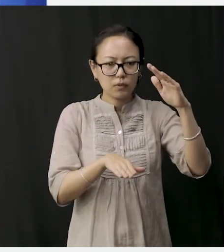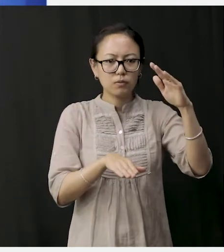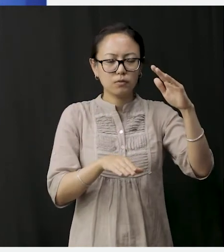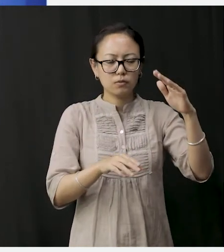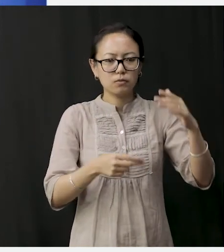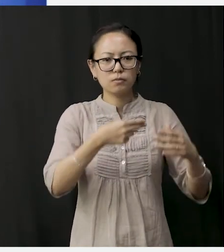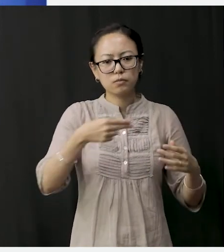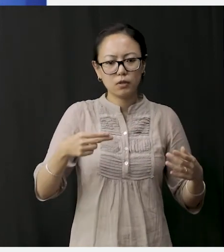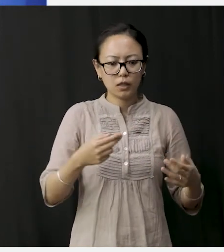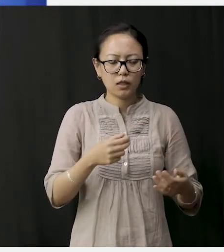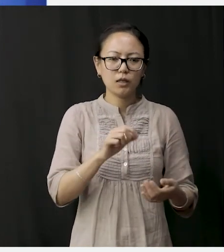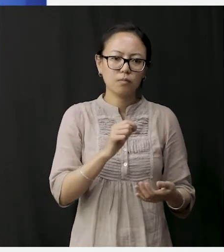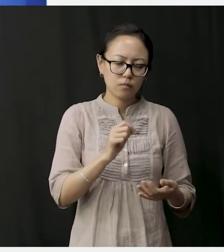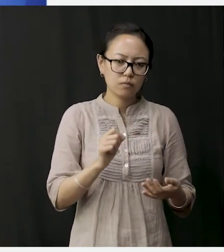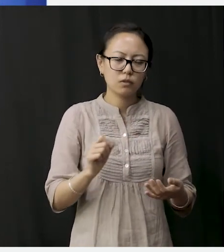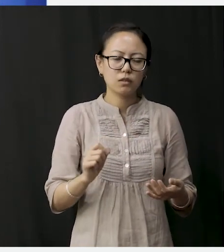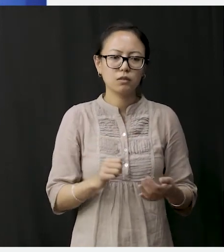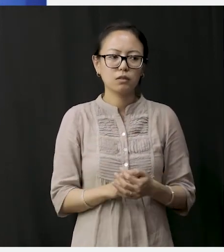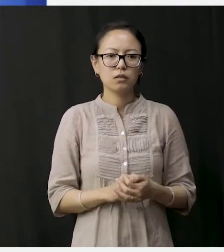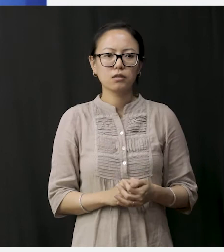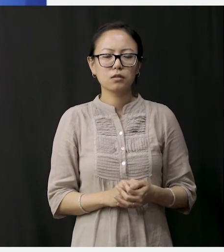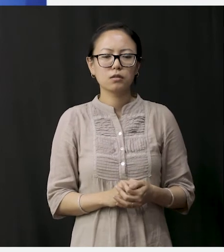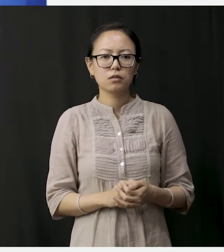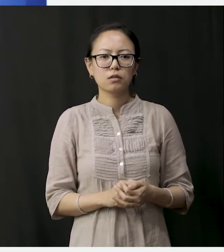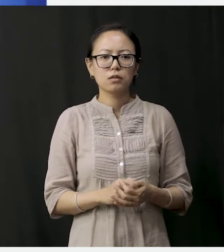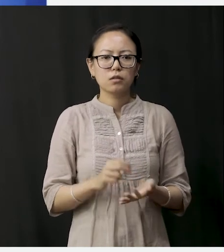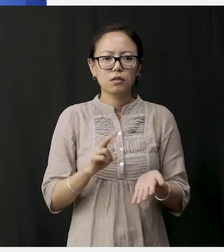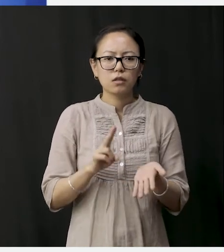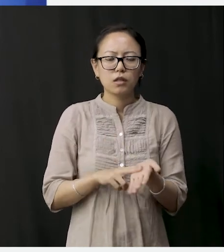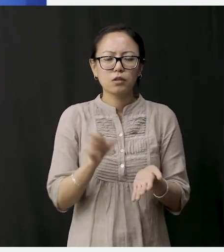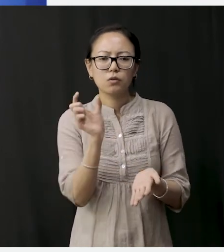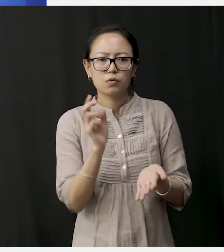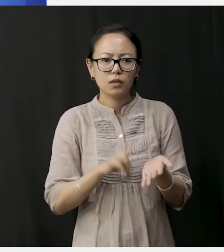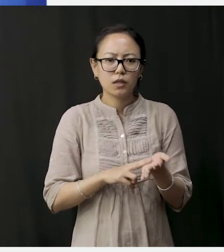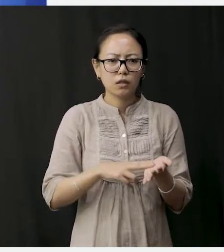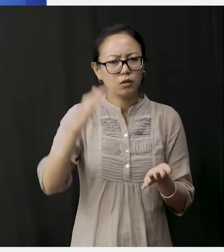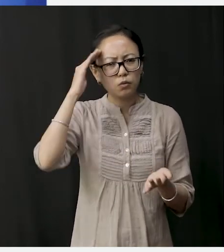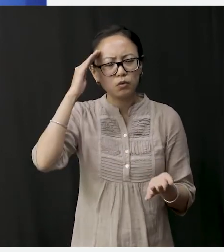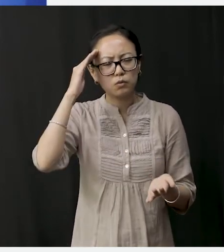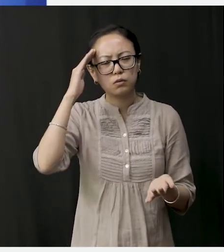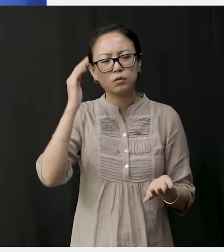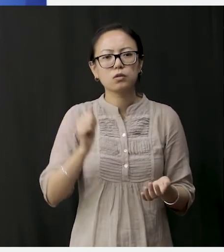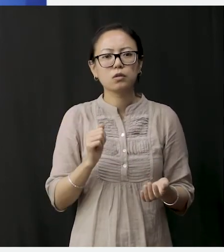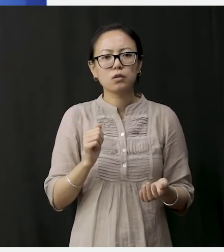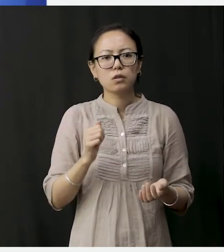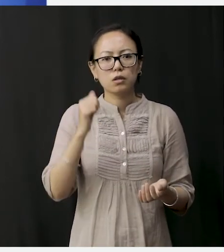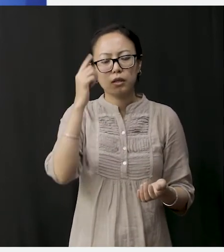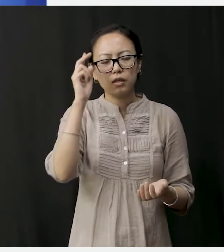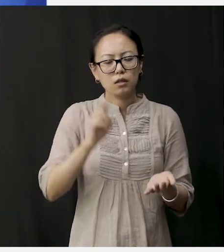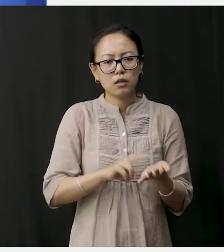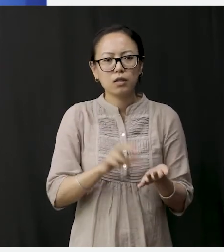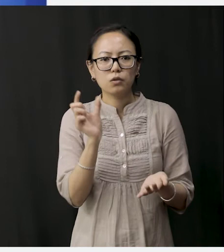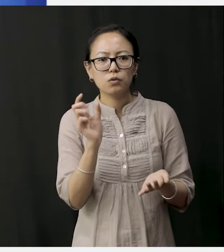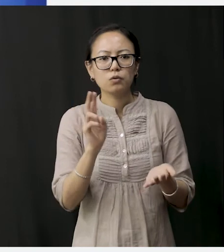see the nun. Okay, so what does a nun do? She is a Catholic, right? She used to take part in the